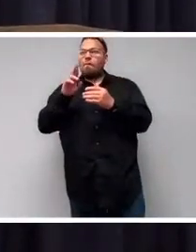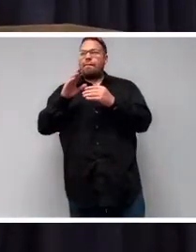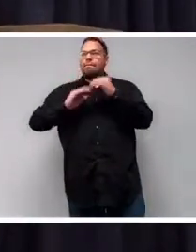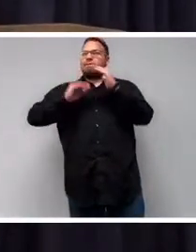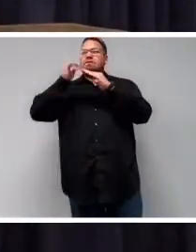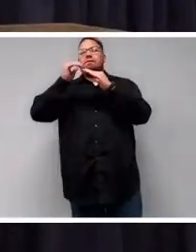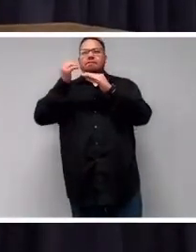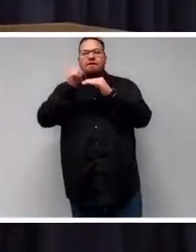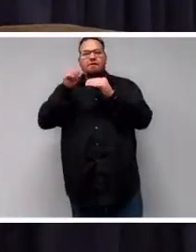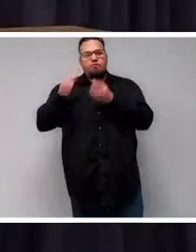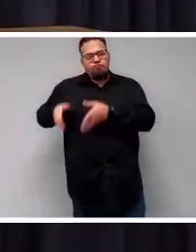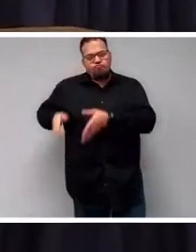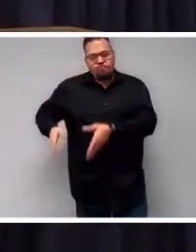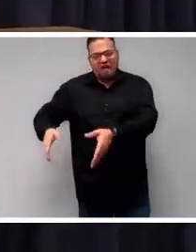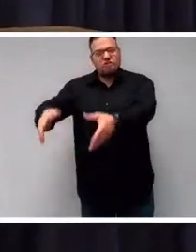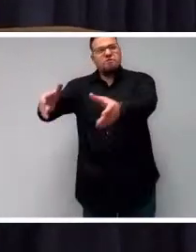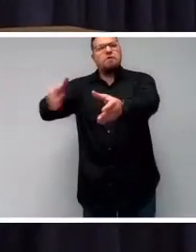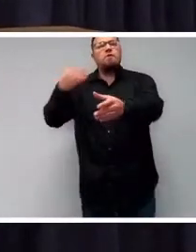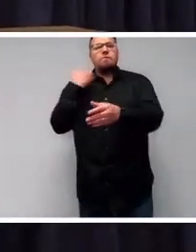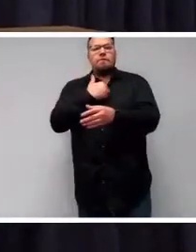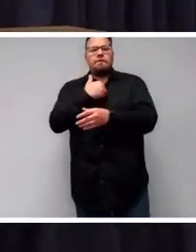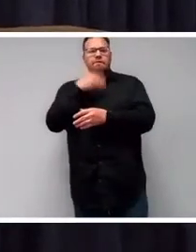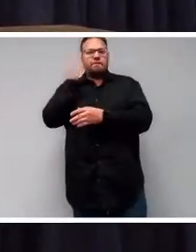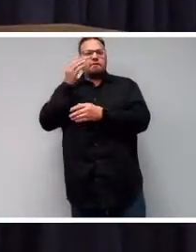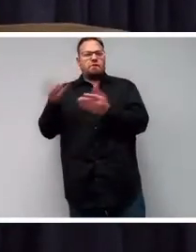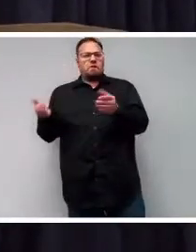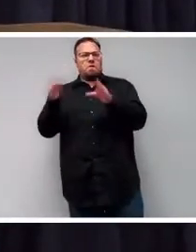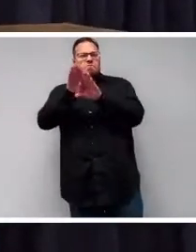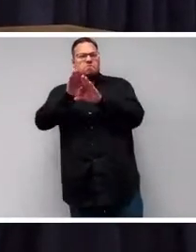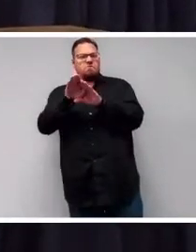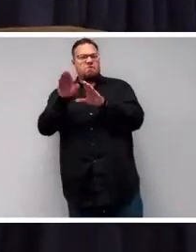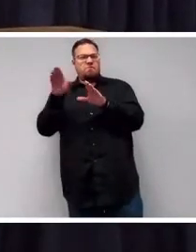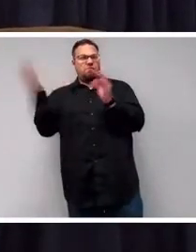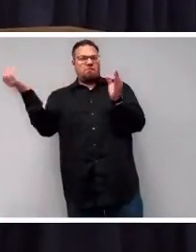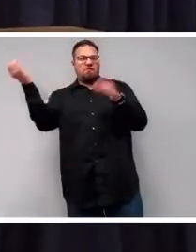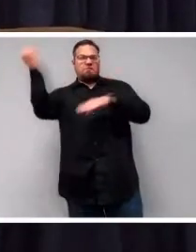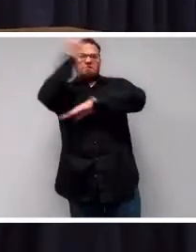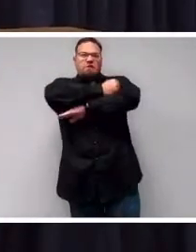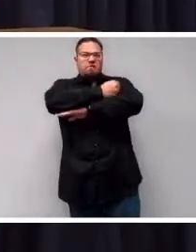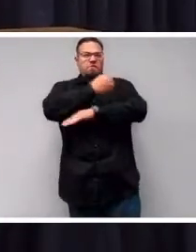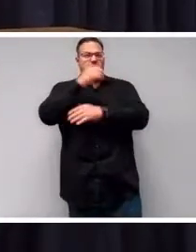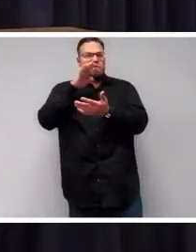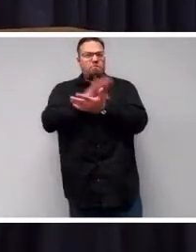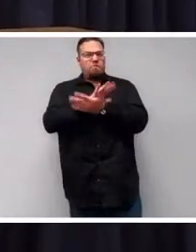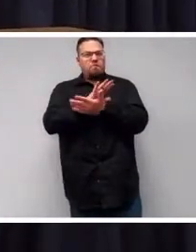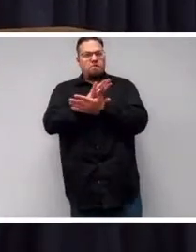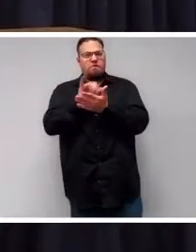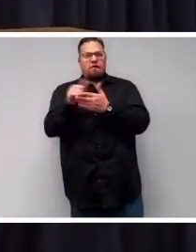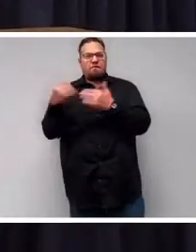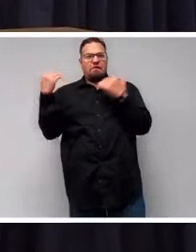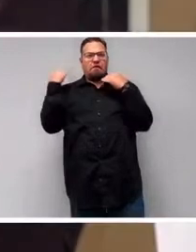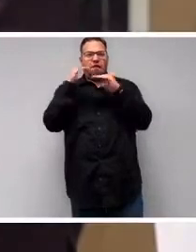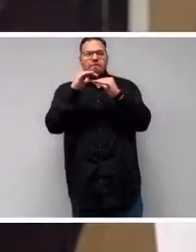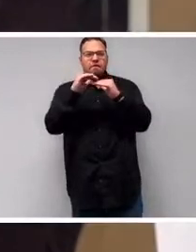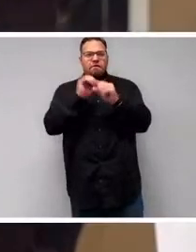trenching. Are we like going to close the school down then to try and mitigate the exposure?